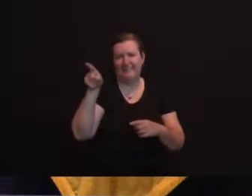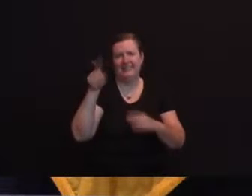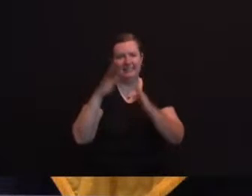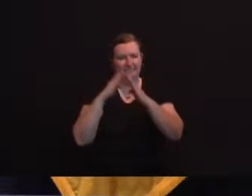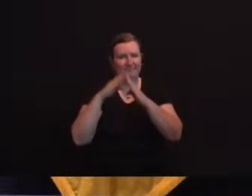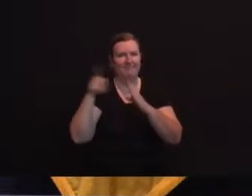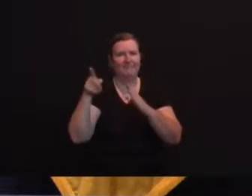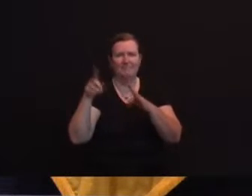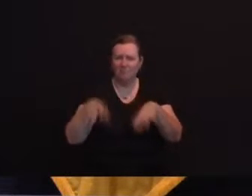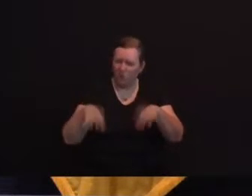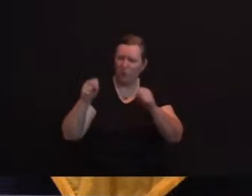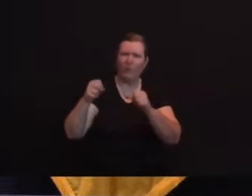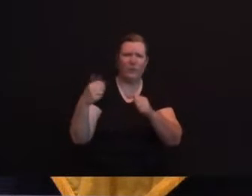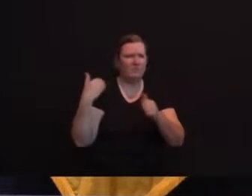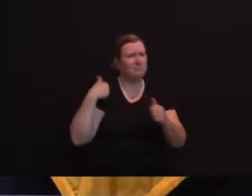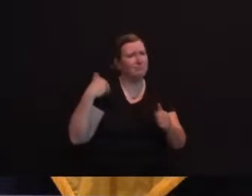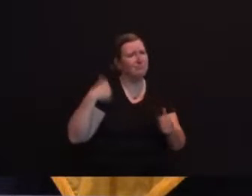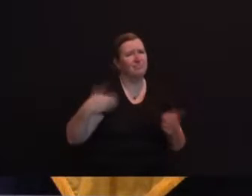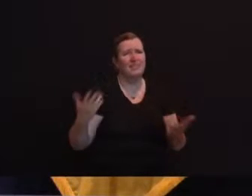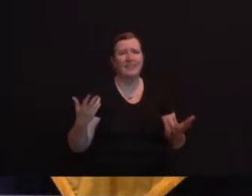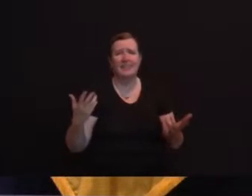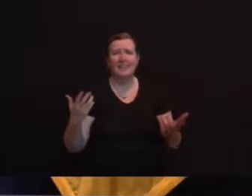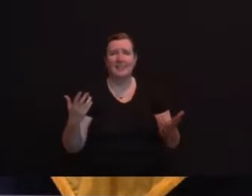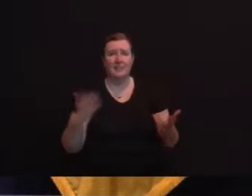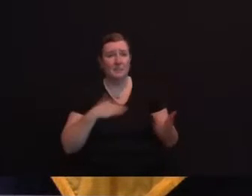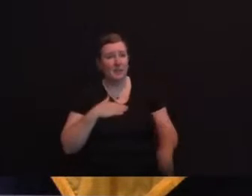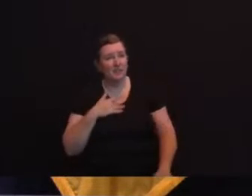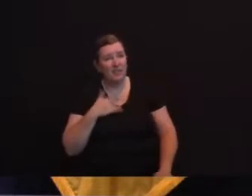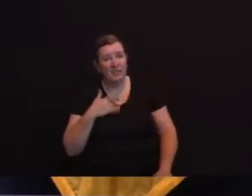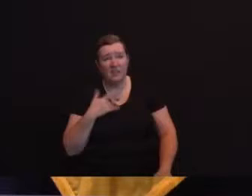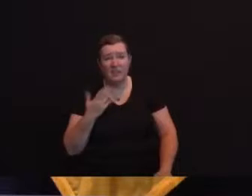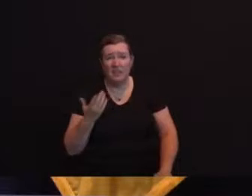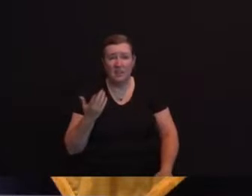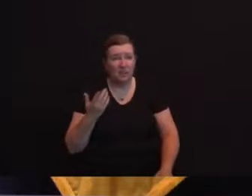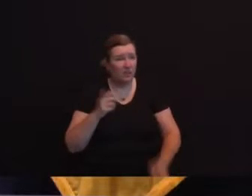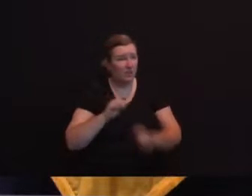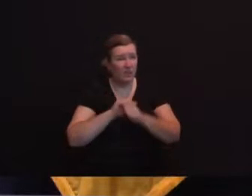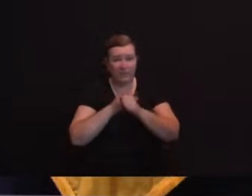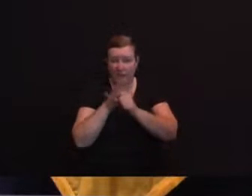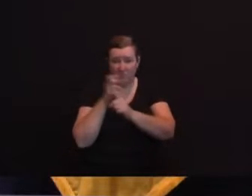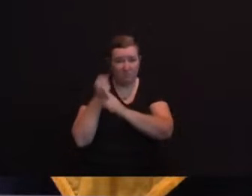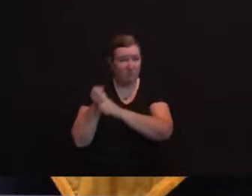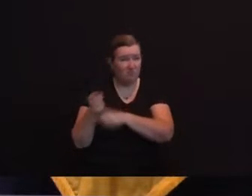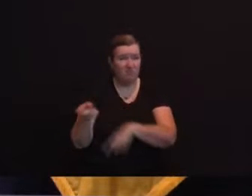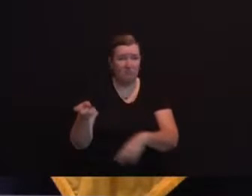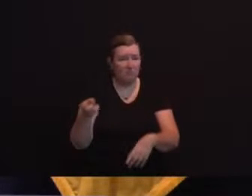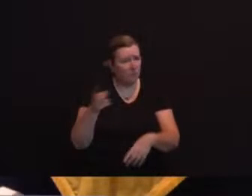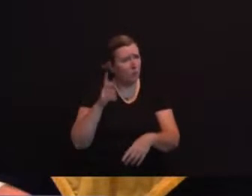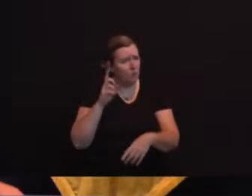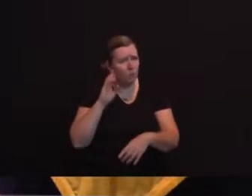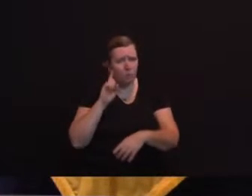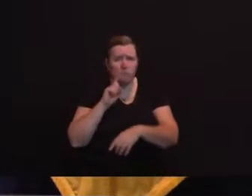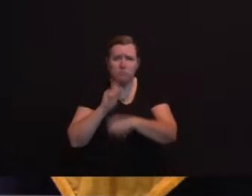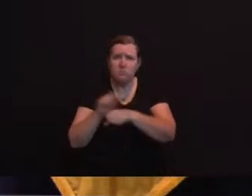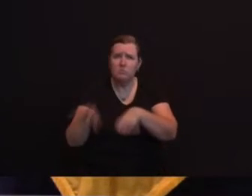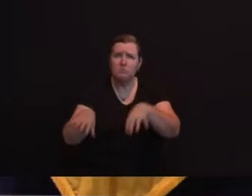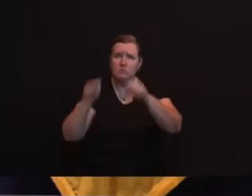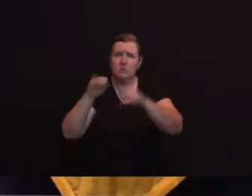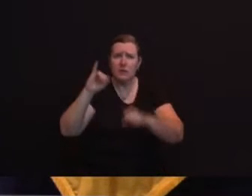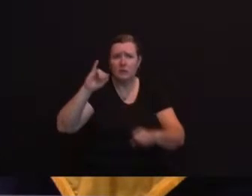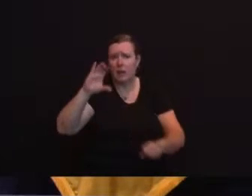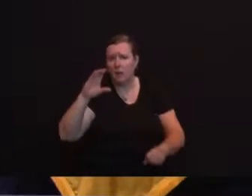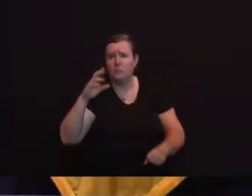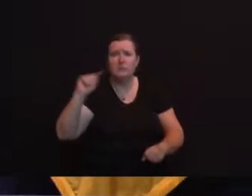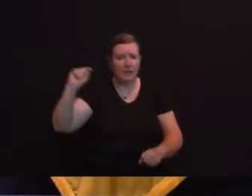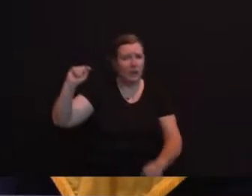And my guess is, had COVID not hit, that would have come to pass this year. But it unfortunately, we're not doing